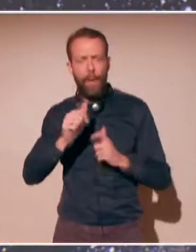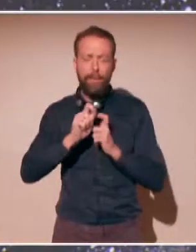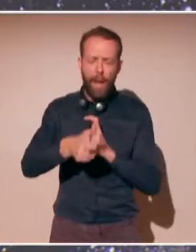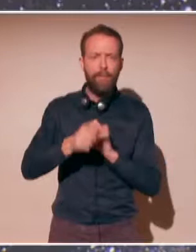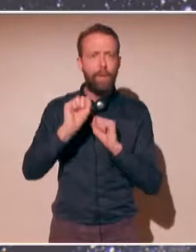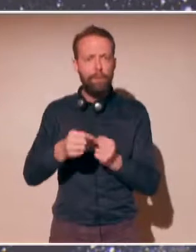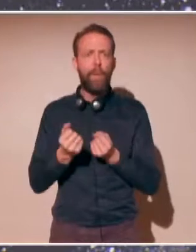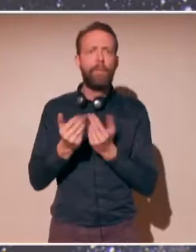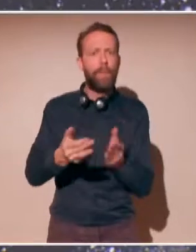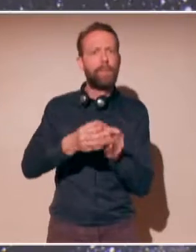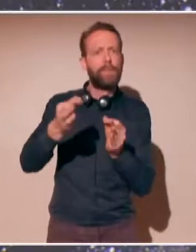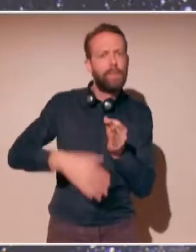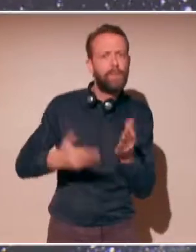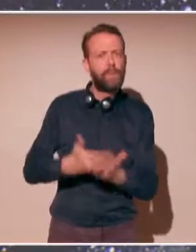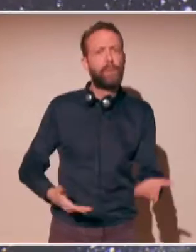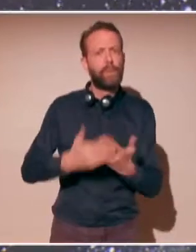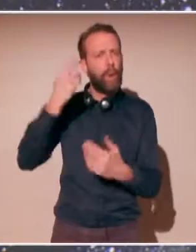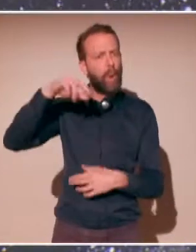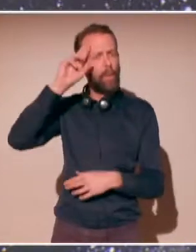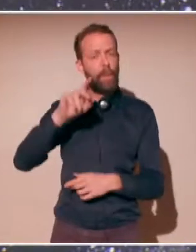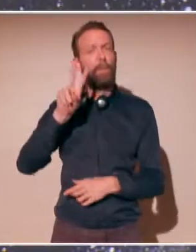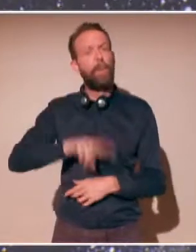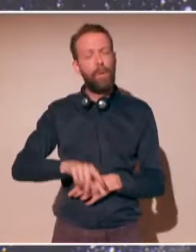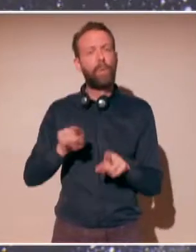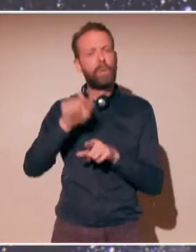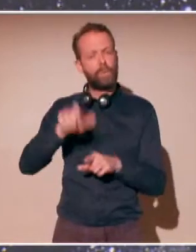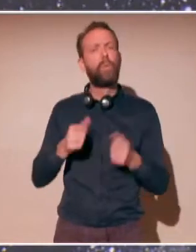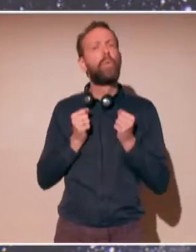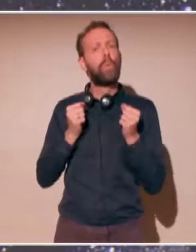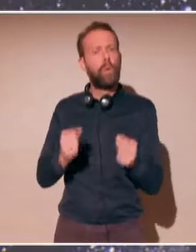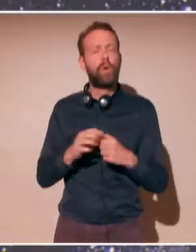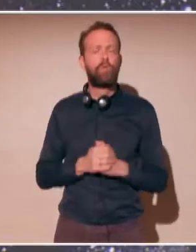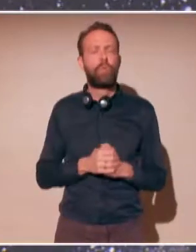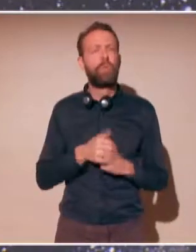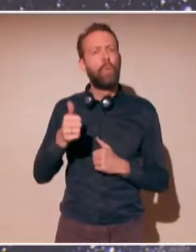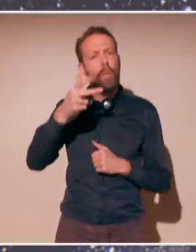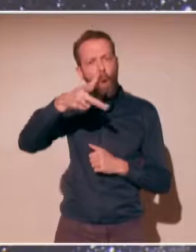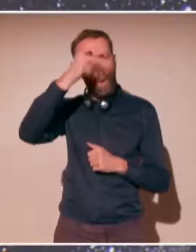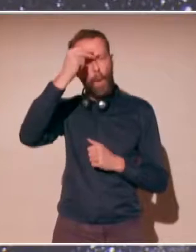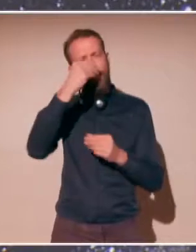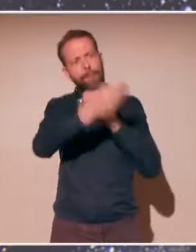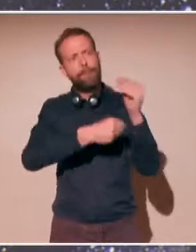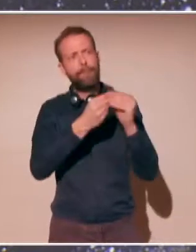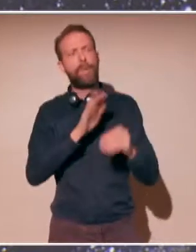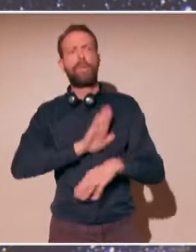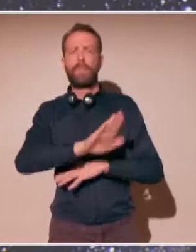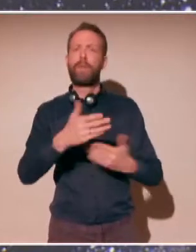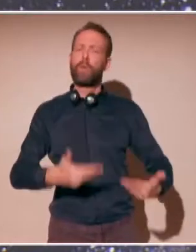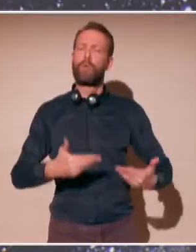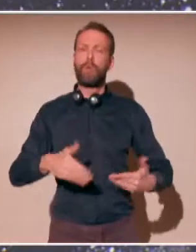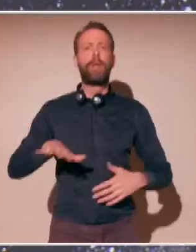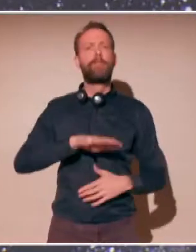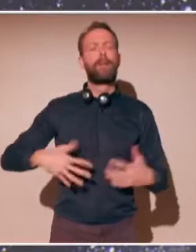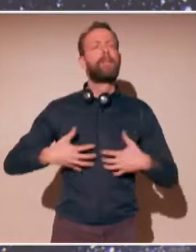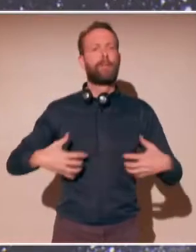to take into account scientific facts before developing European legislation. And he is a very brave man. He actually